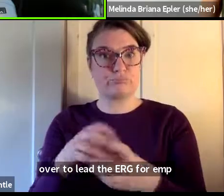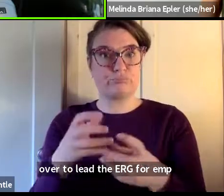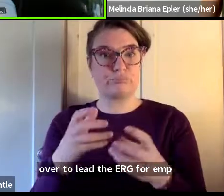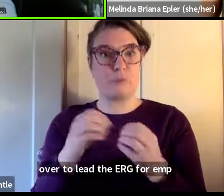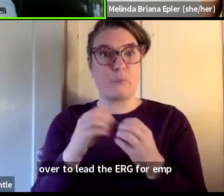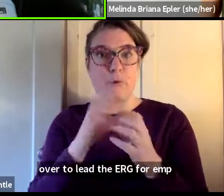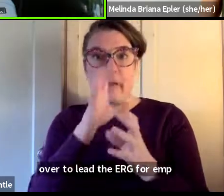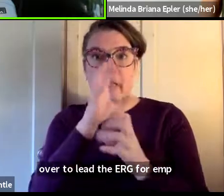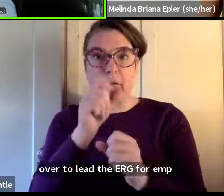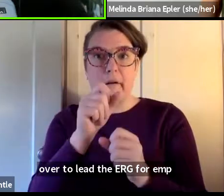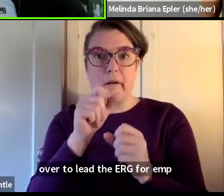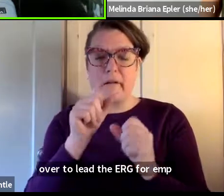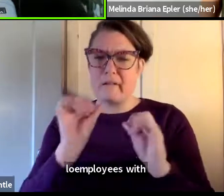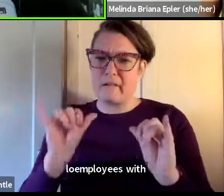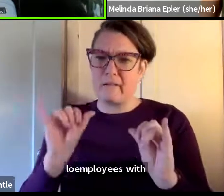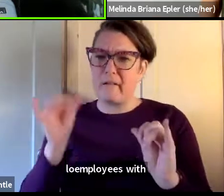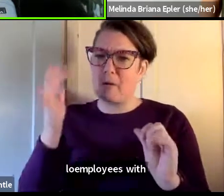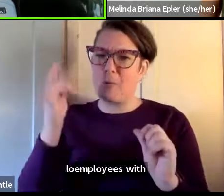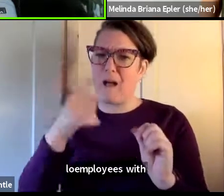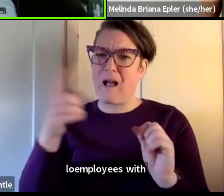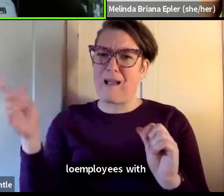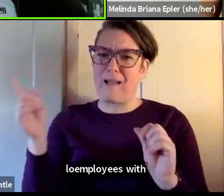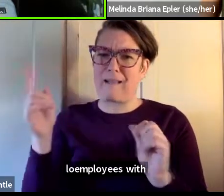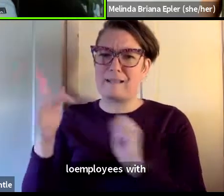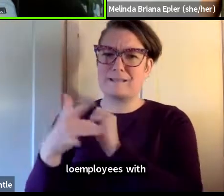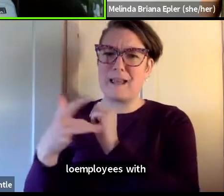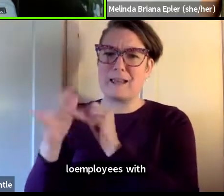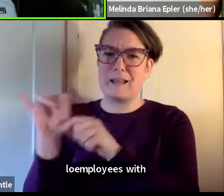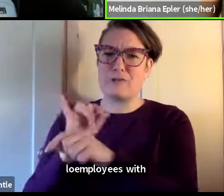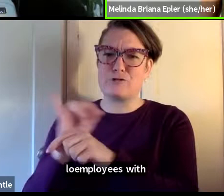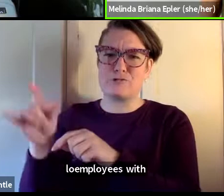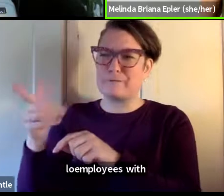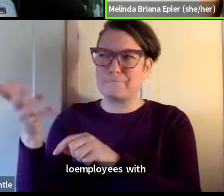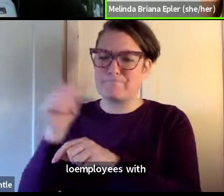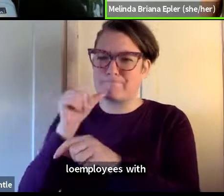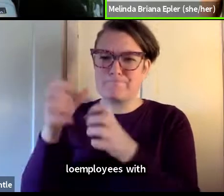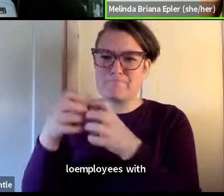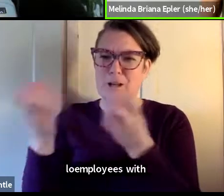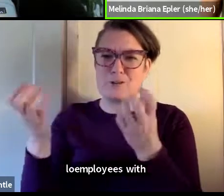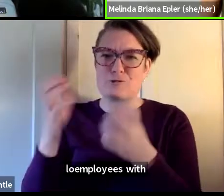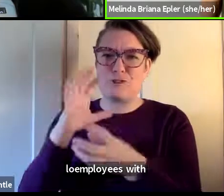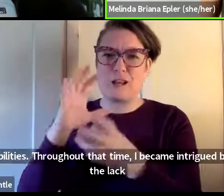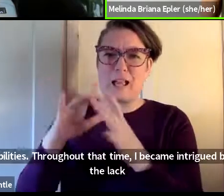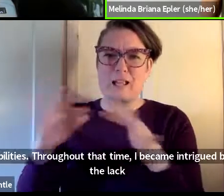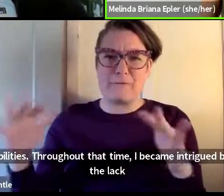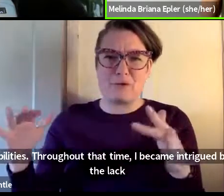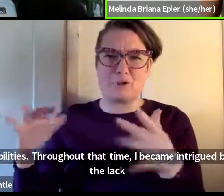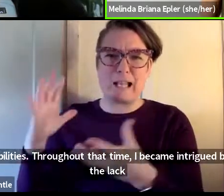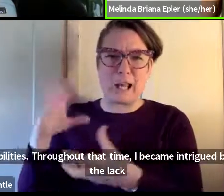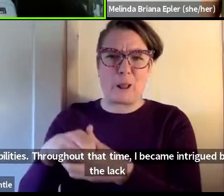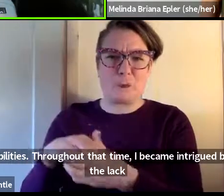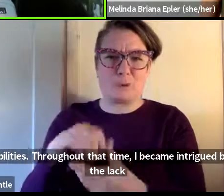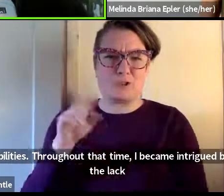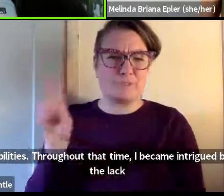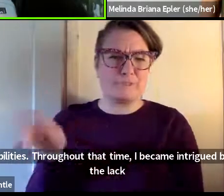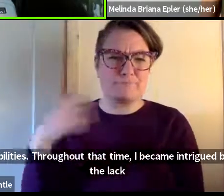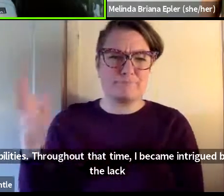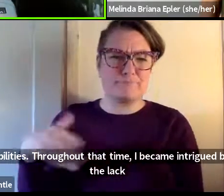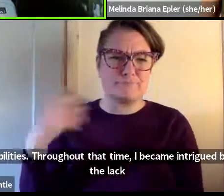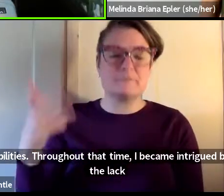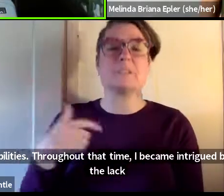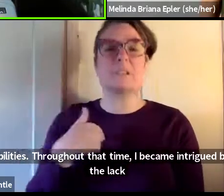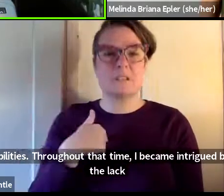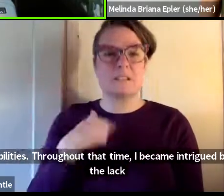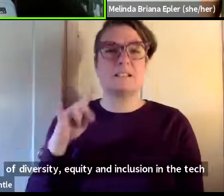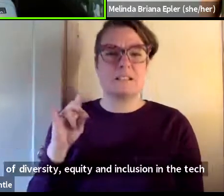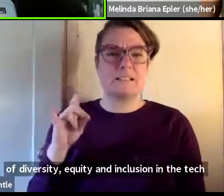the lack of diversity and inclusion in the tech industry. And ended up, going back and